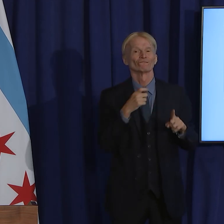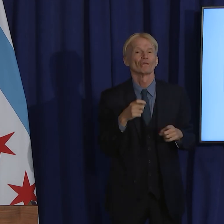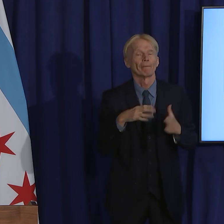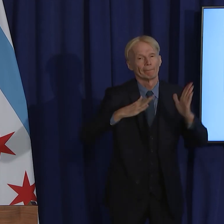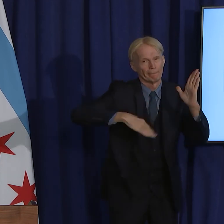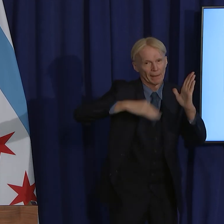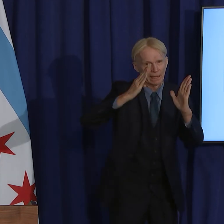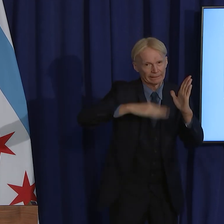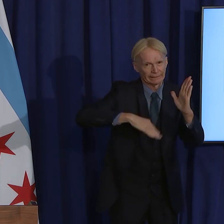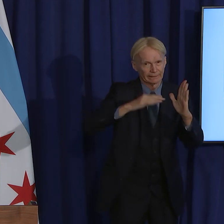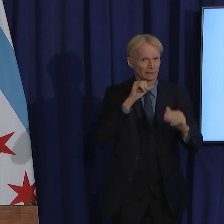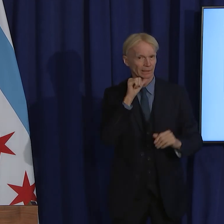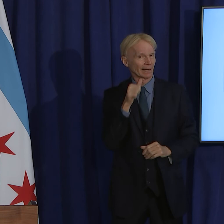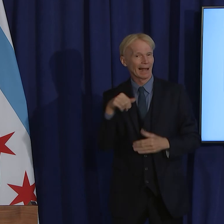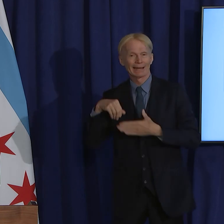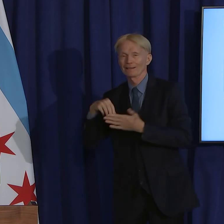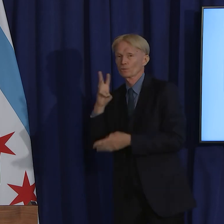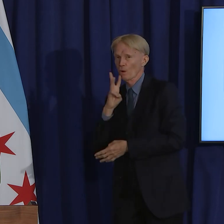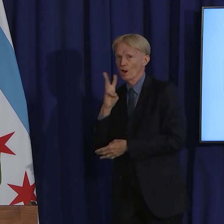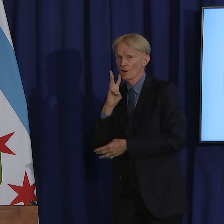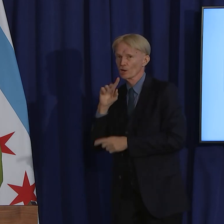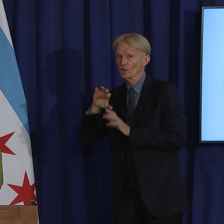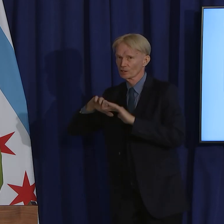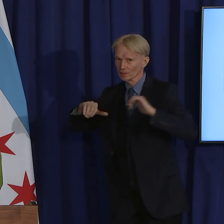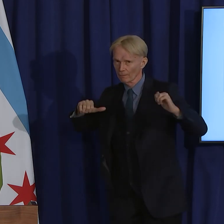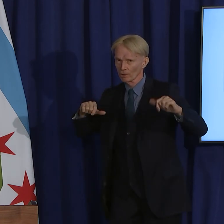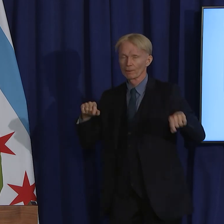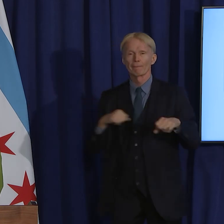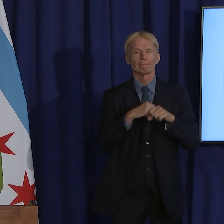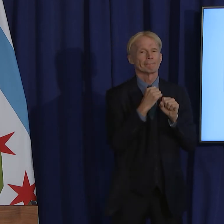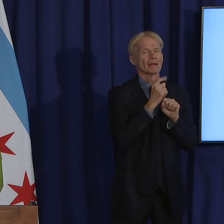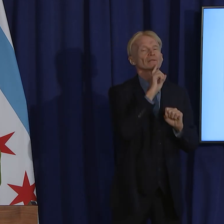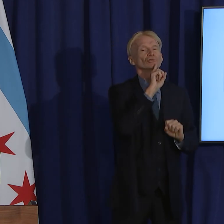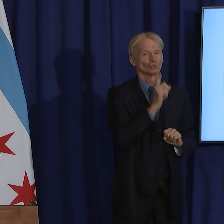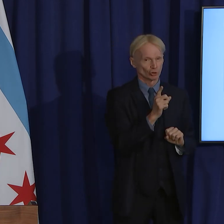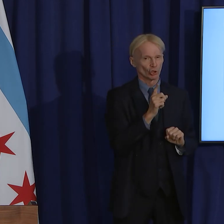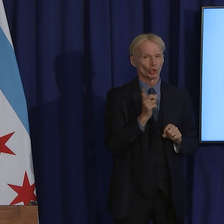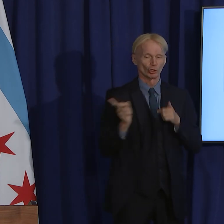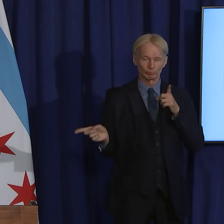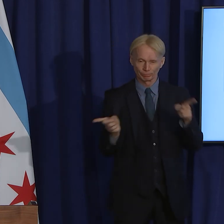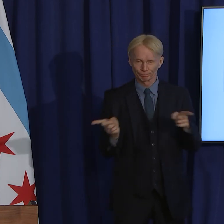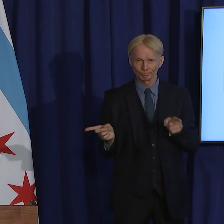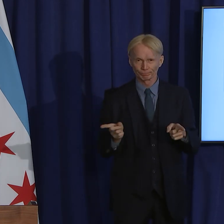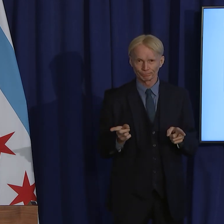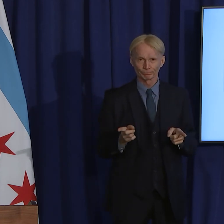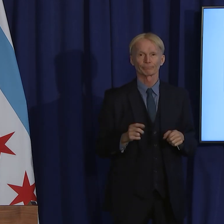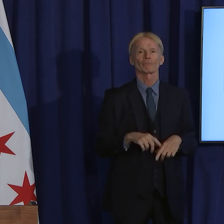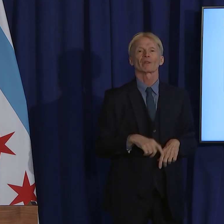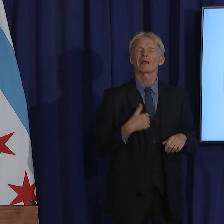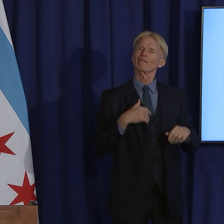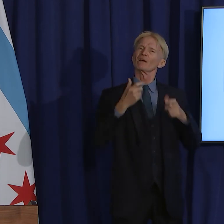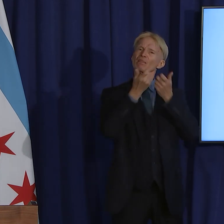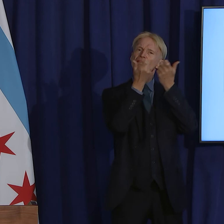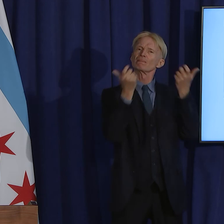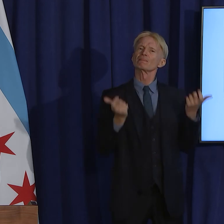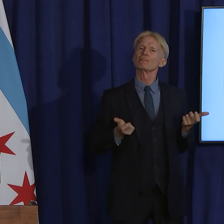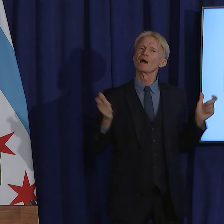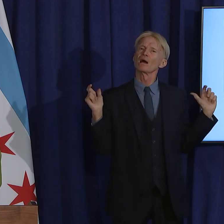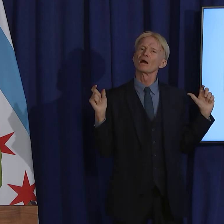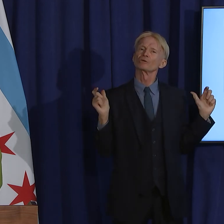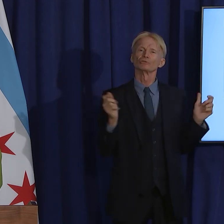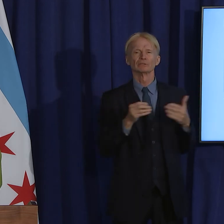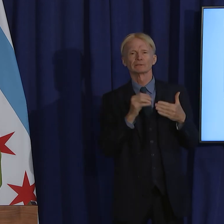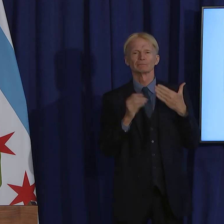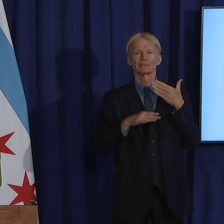paint as opposed to lead in water. And so we want to also make sure that I'm very hopeful that some of these very large,